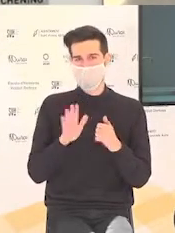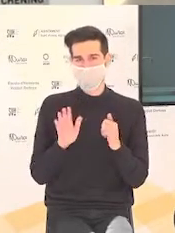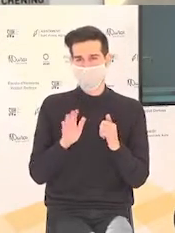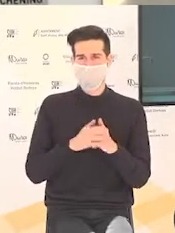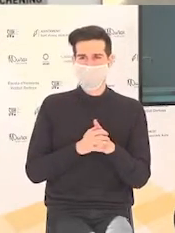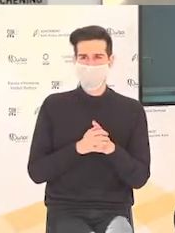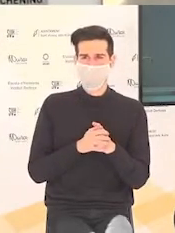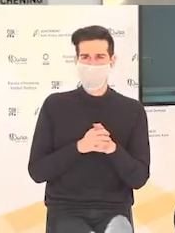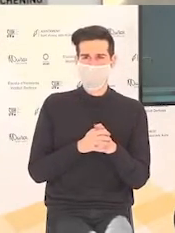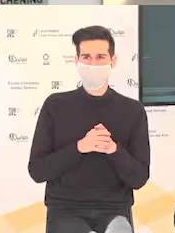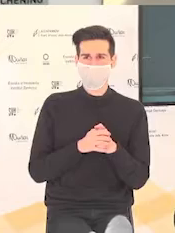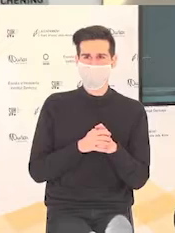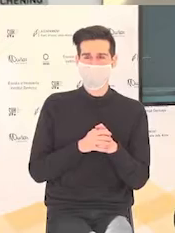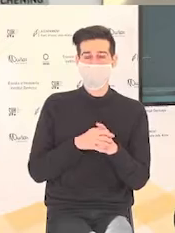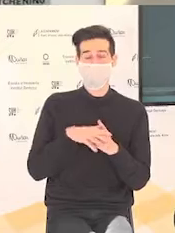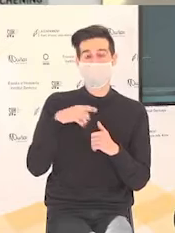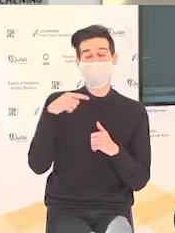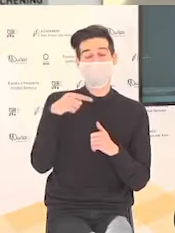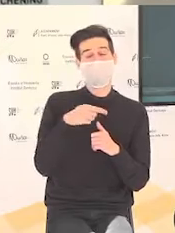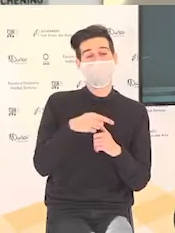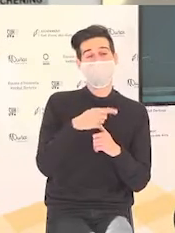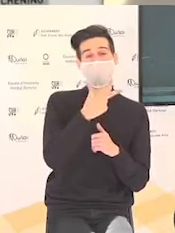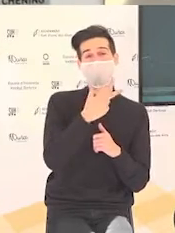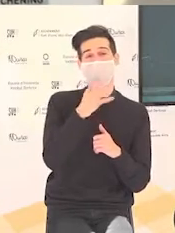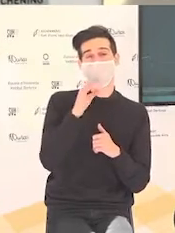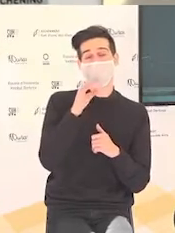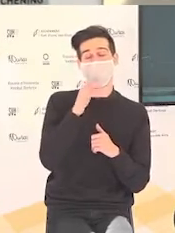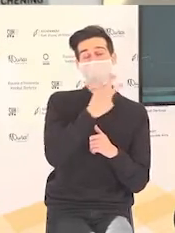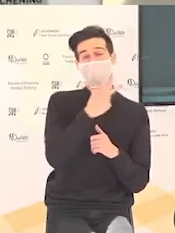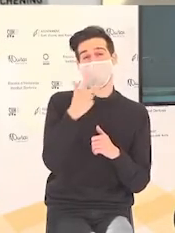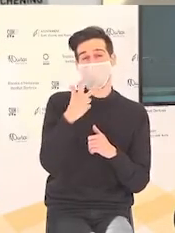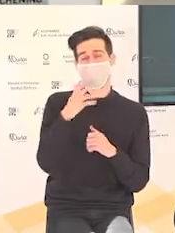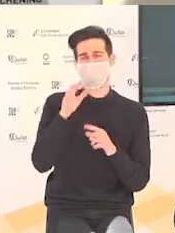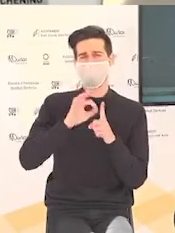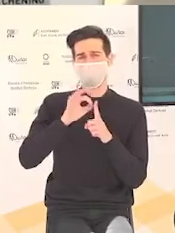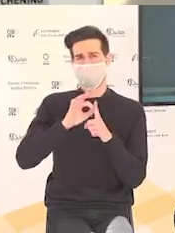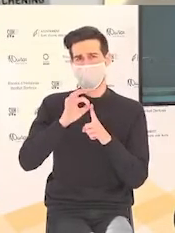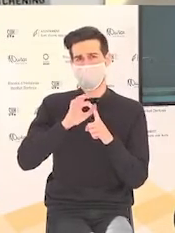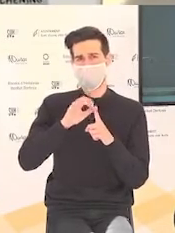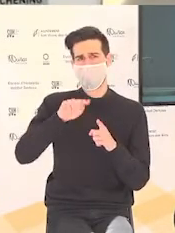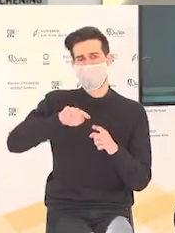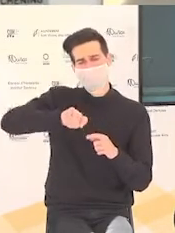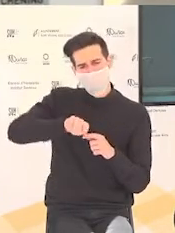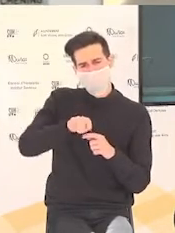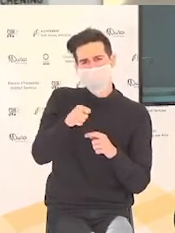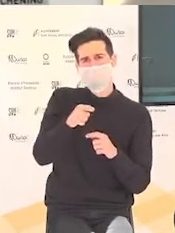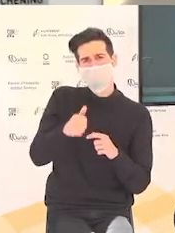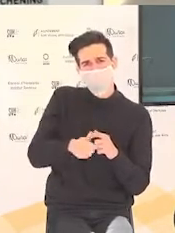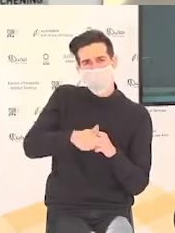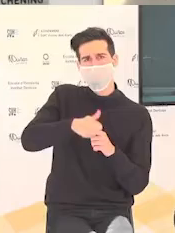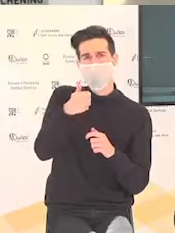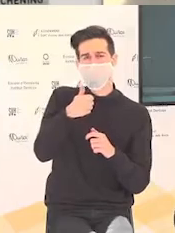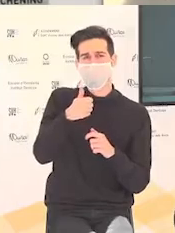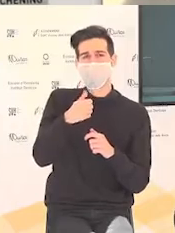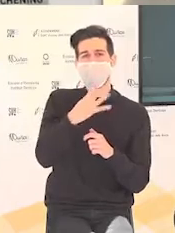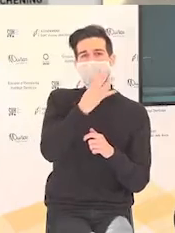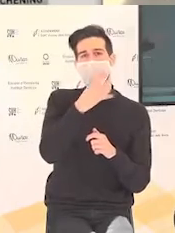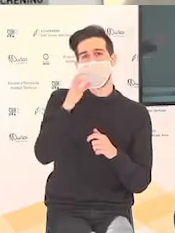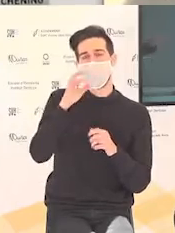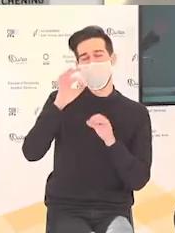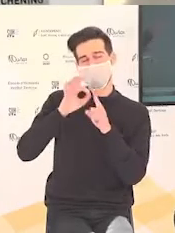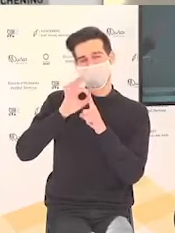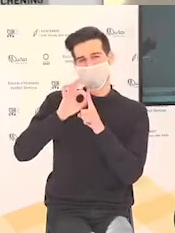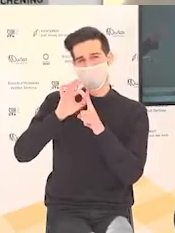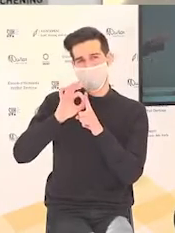degrees. Estoy a 33 grados. Voy a subirlo hasta 40. I'm going to add the powders on top and I'm going to give a really good hand blend. Luego voy a